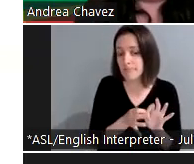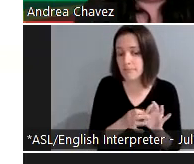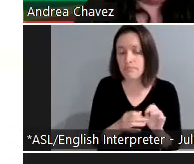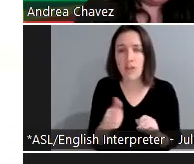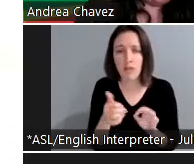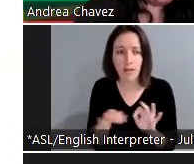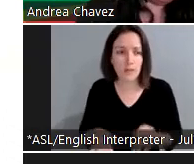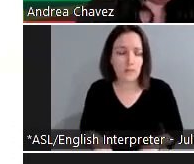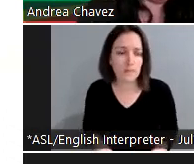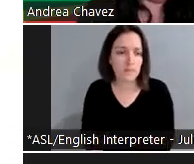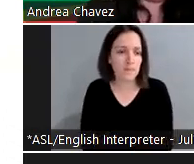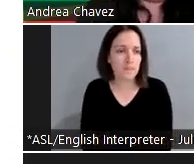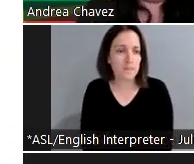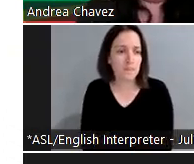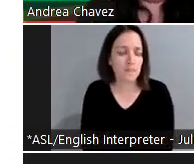slide, please.